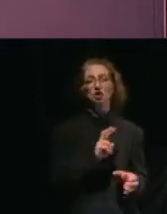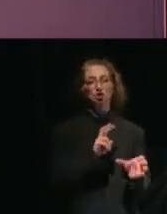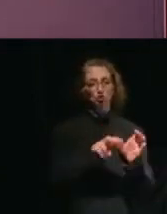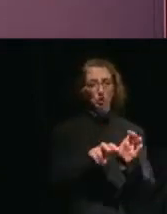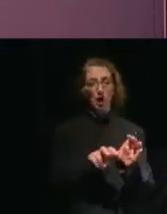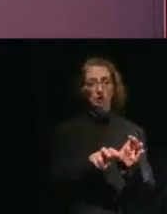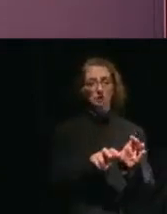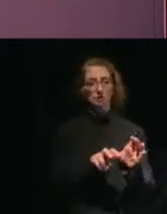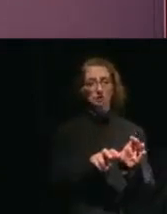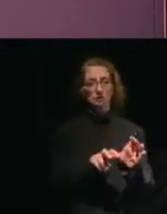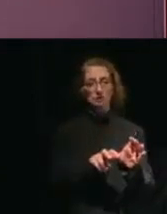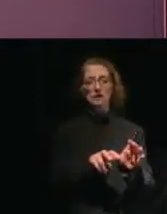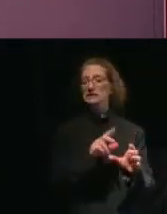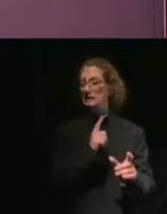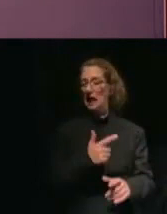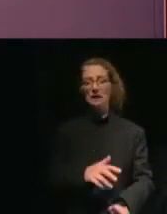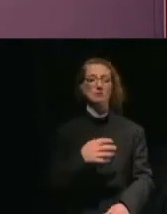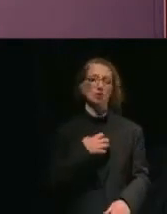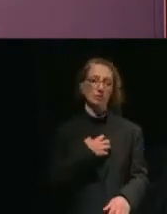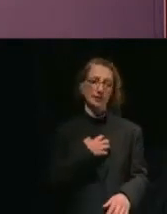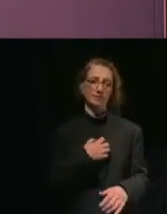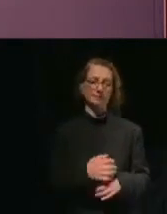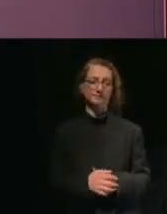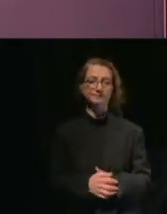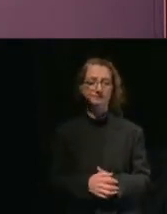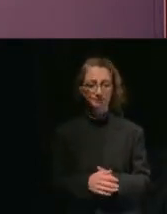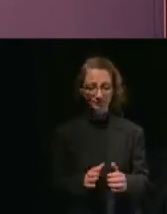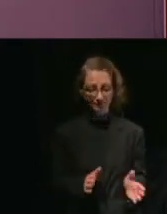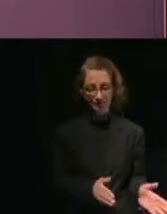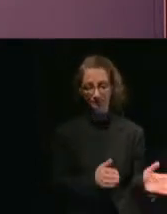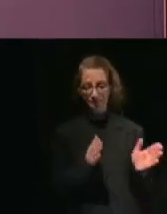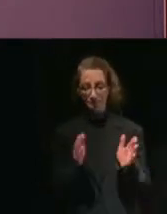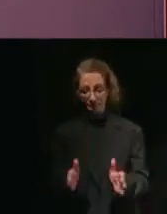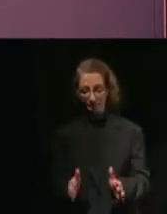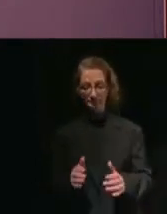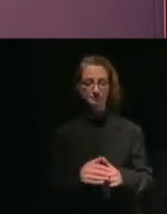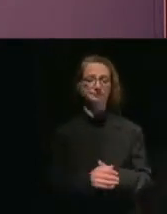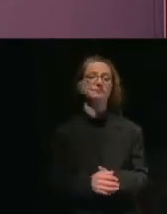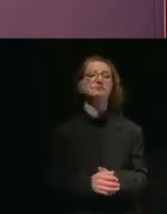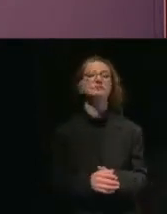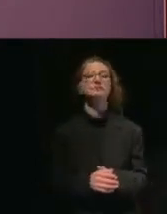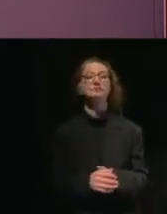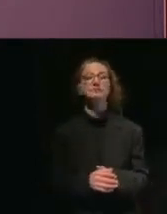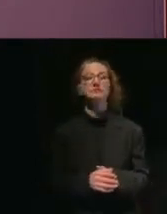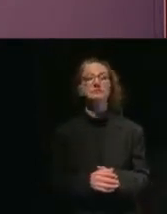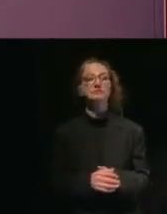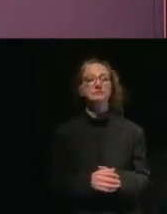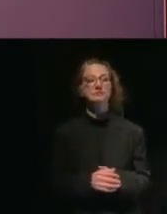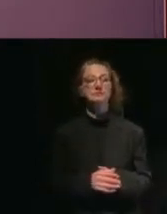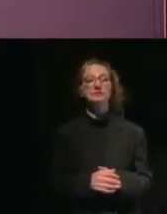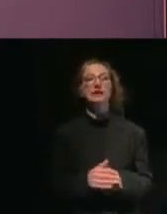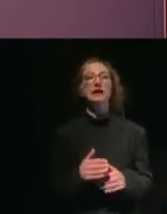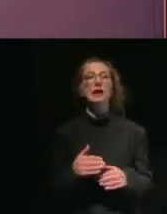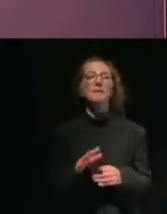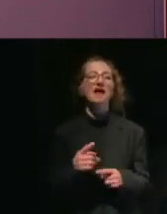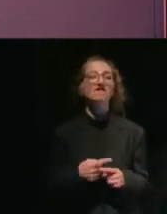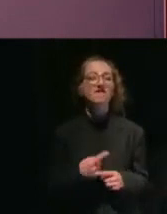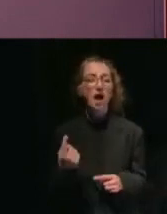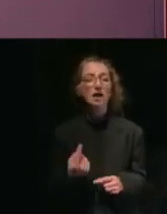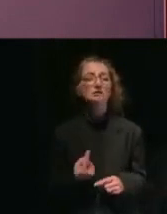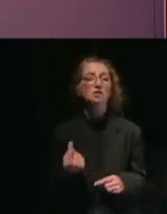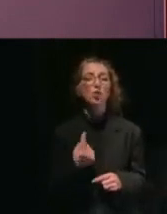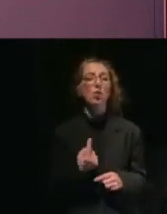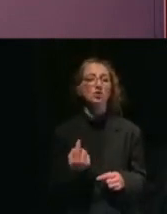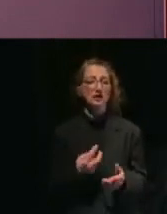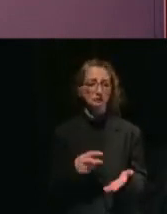and access to the KSK for this group is not a problem. Then we talked to people who work on a freelance basis